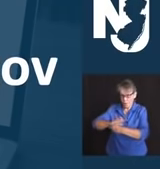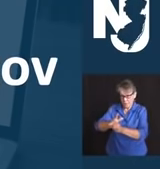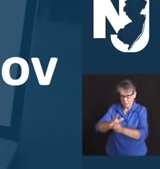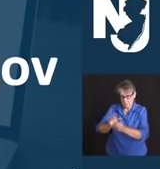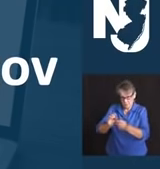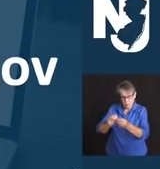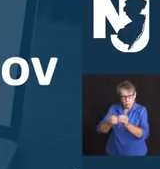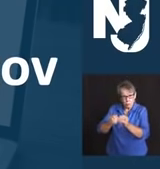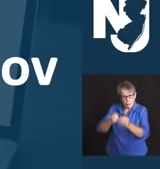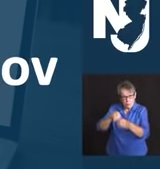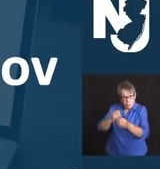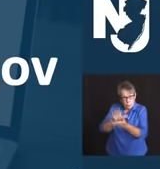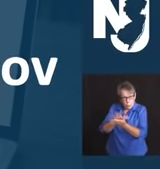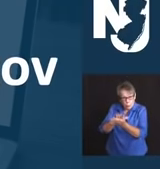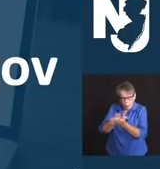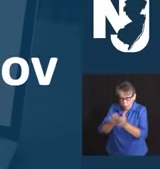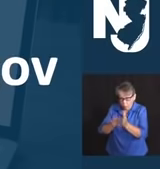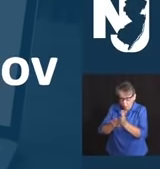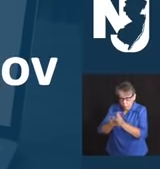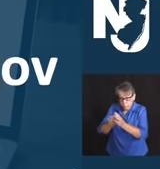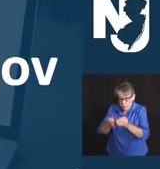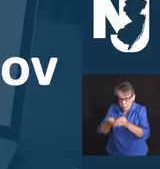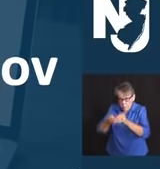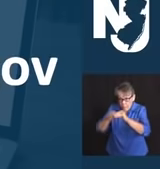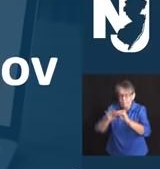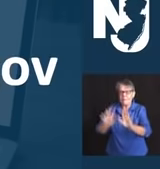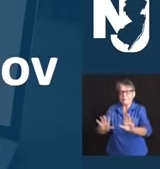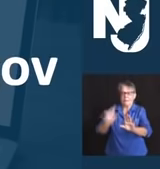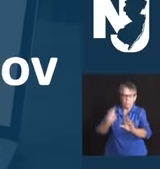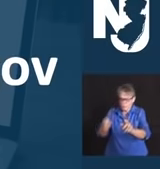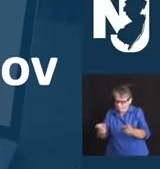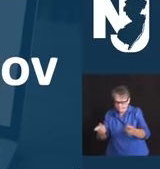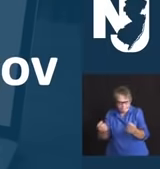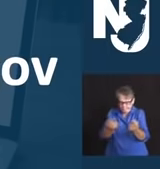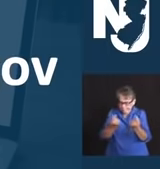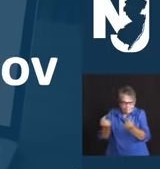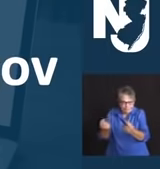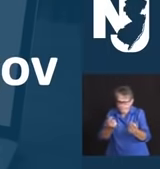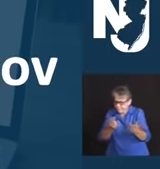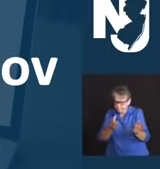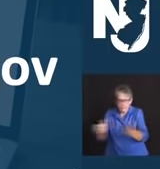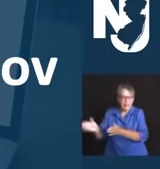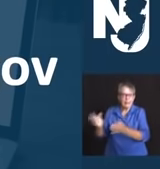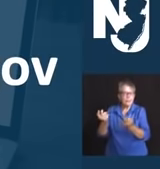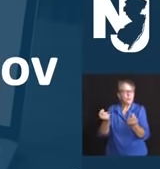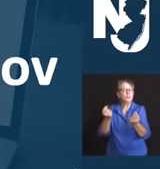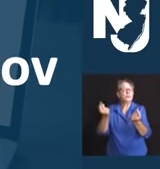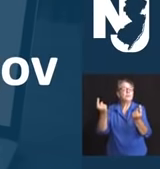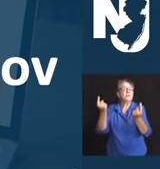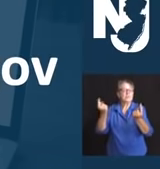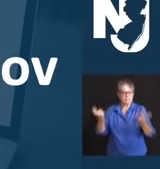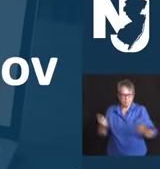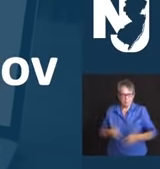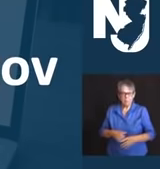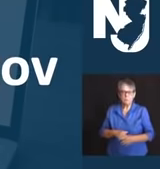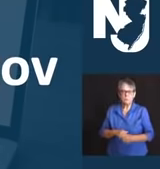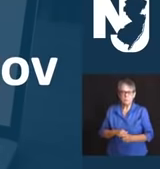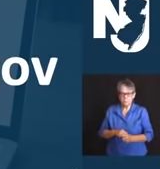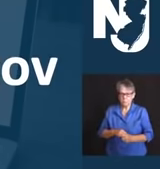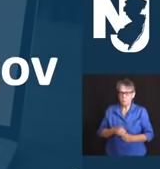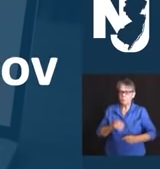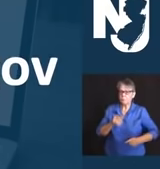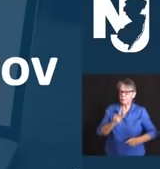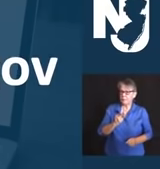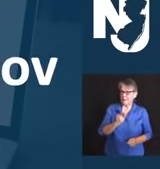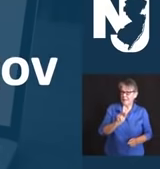whether it be in direct financial assistance or greater administrative flexibility. And remember that each and every